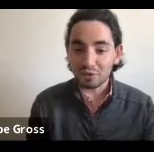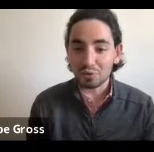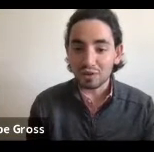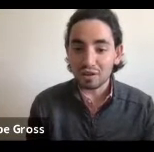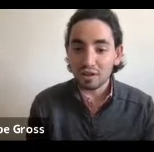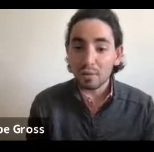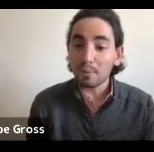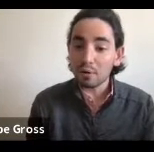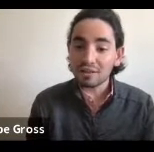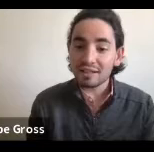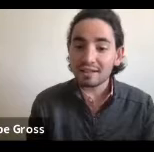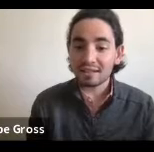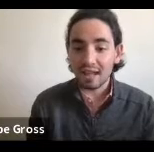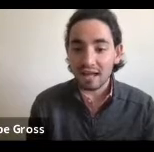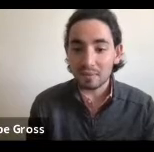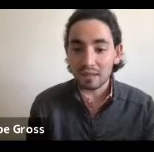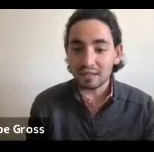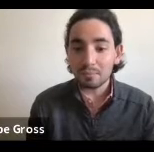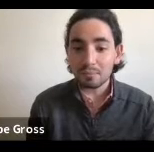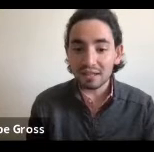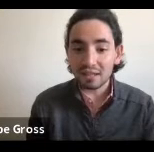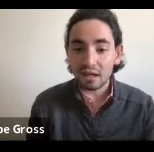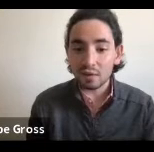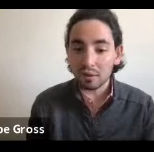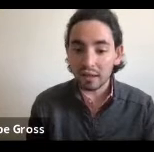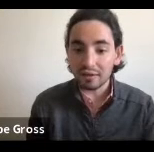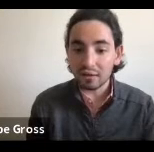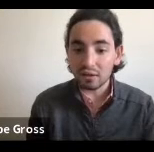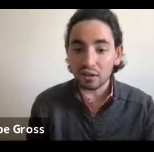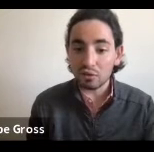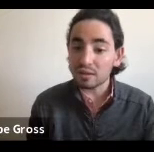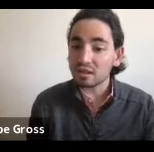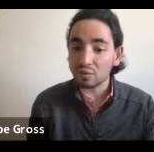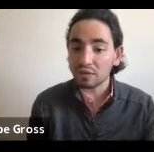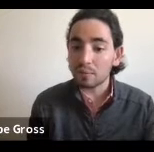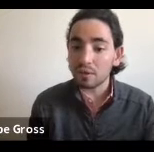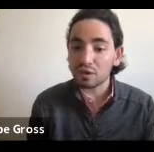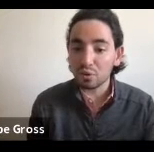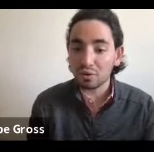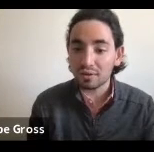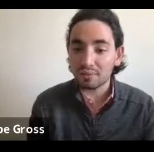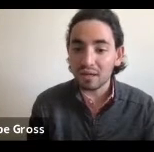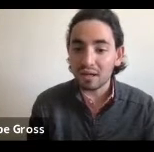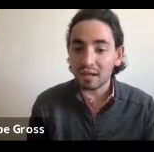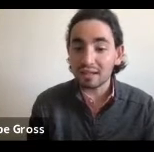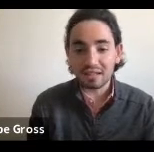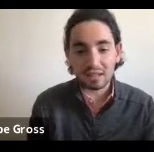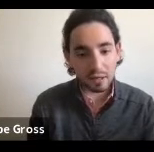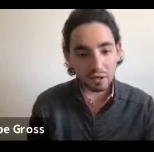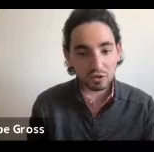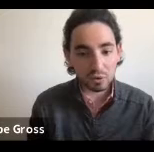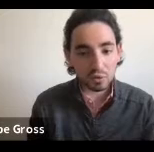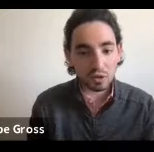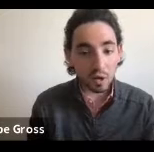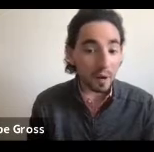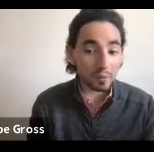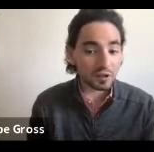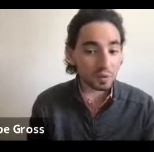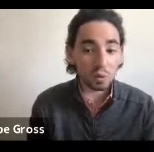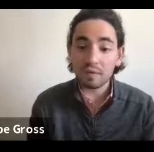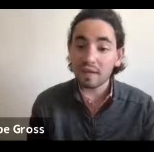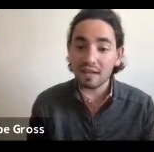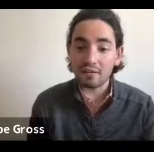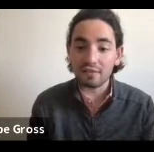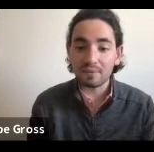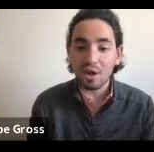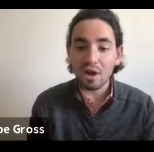On the first day of school, Moses and his classmates meet in the playground across the street from their school. It is a special